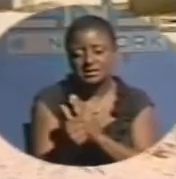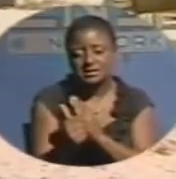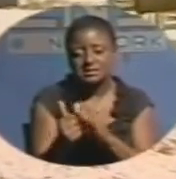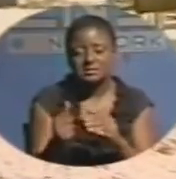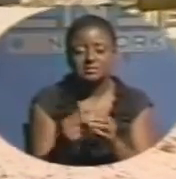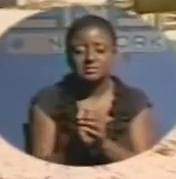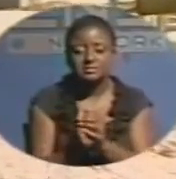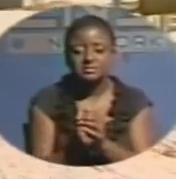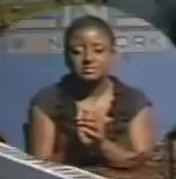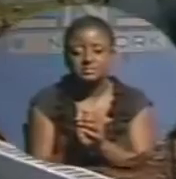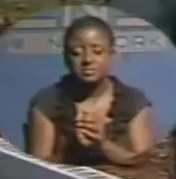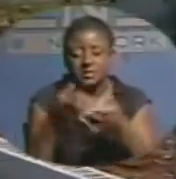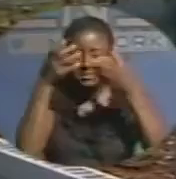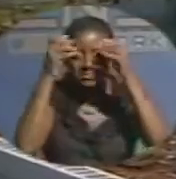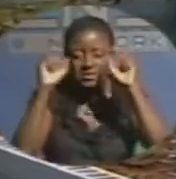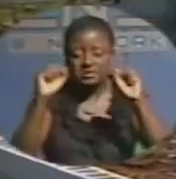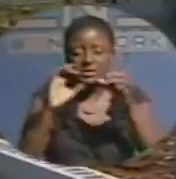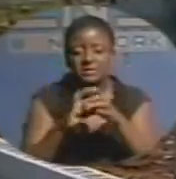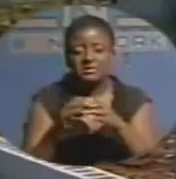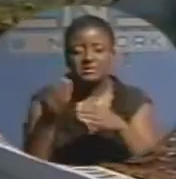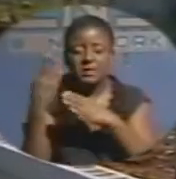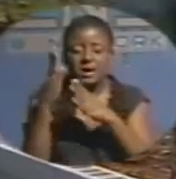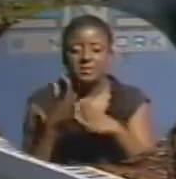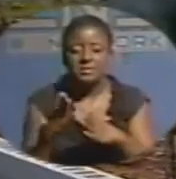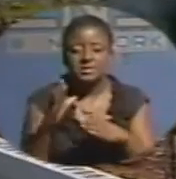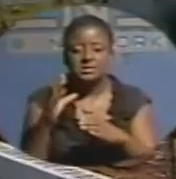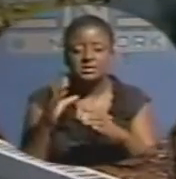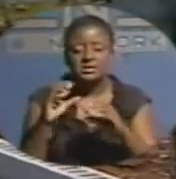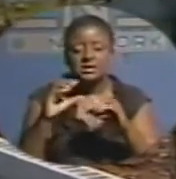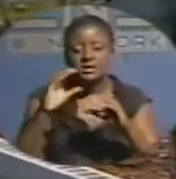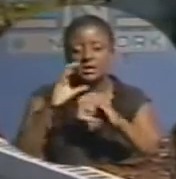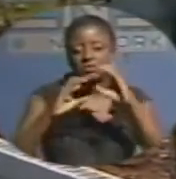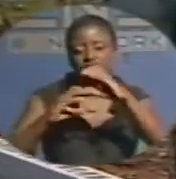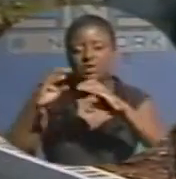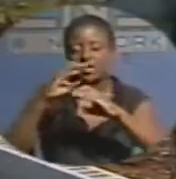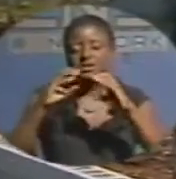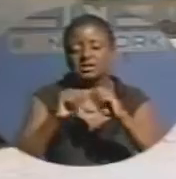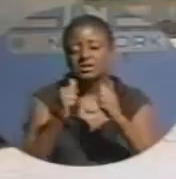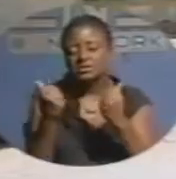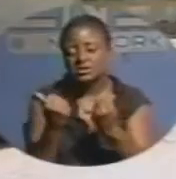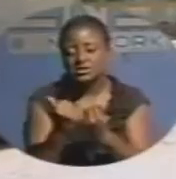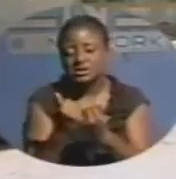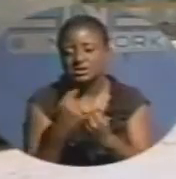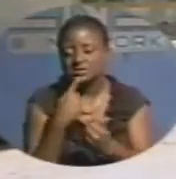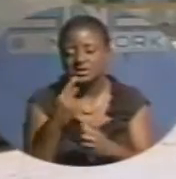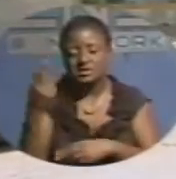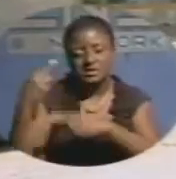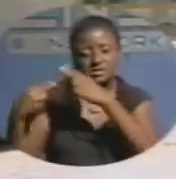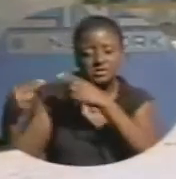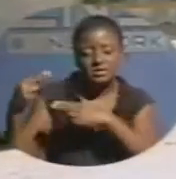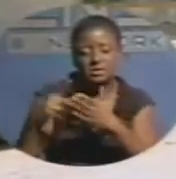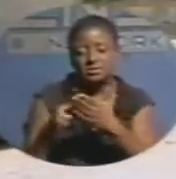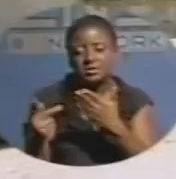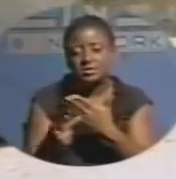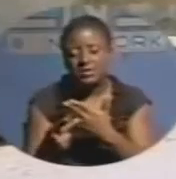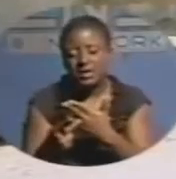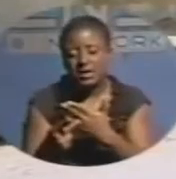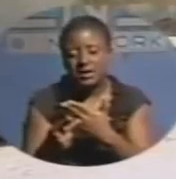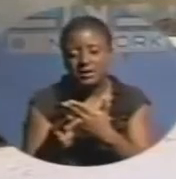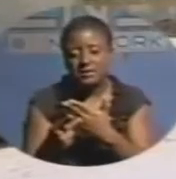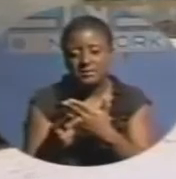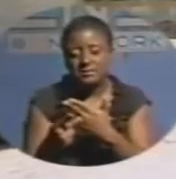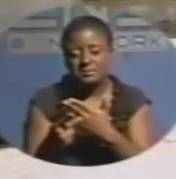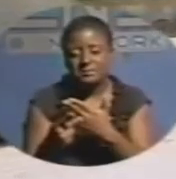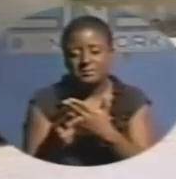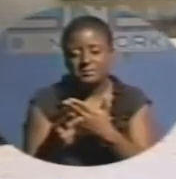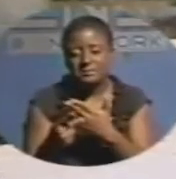Colonial Hilton. President of the Bahamas Contractors Association, Godfrey Forbes, says this historical initiative could not have taken